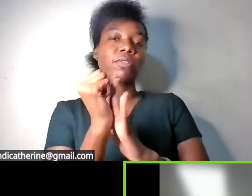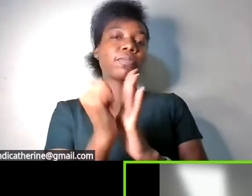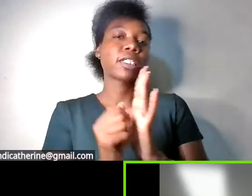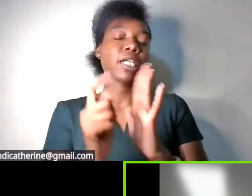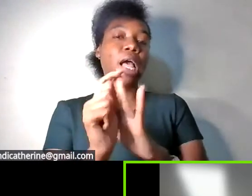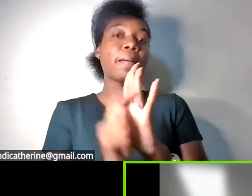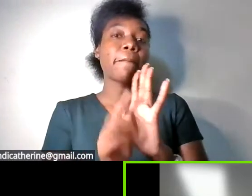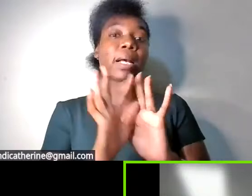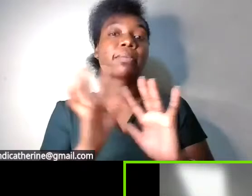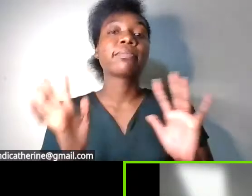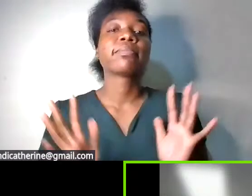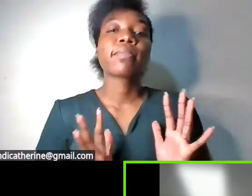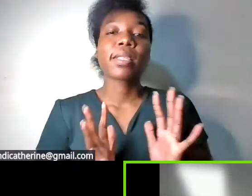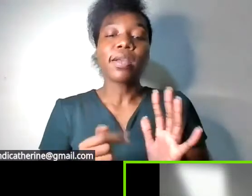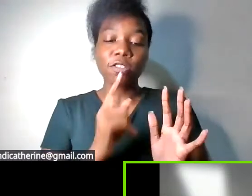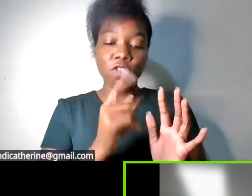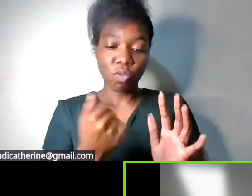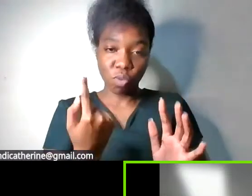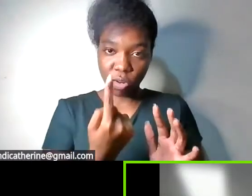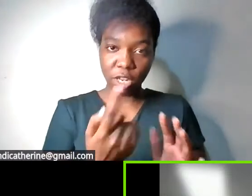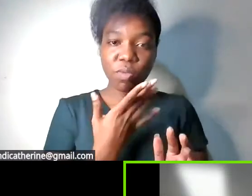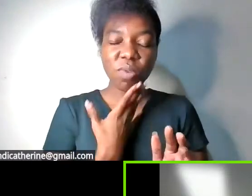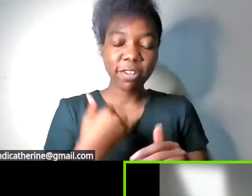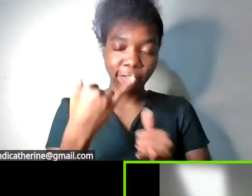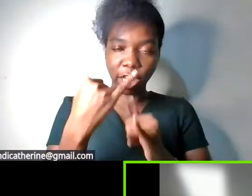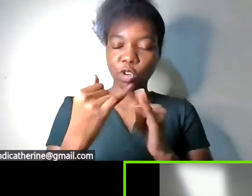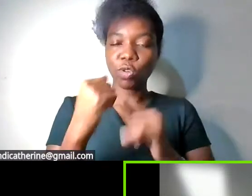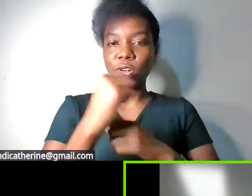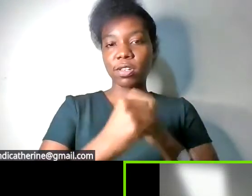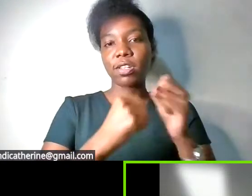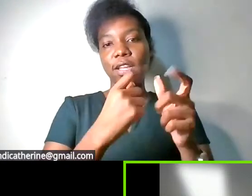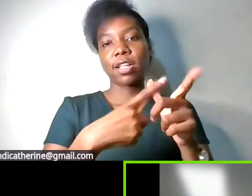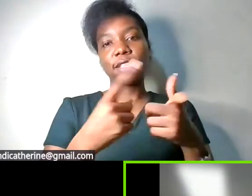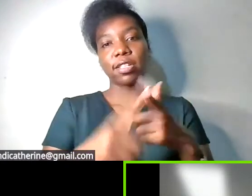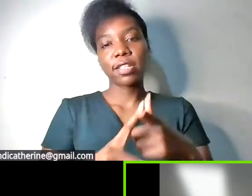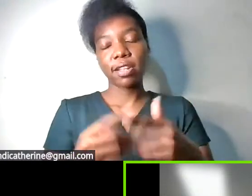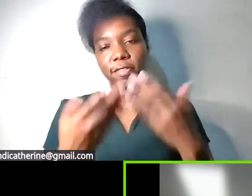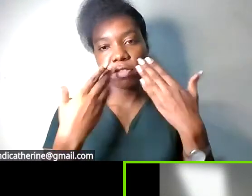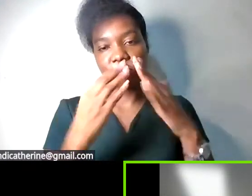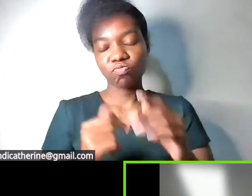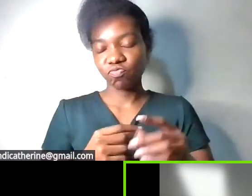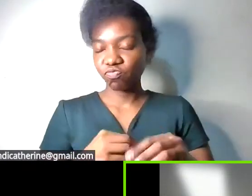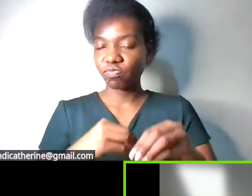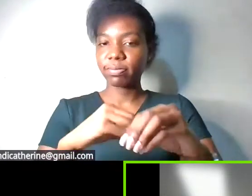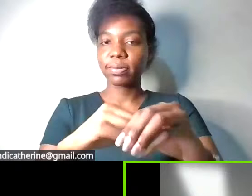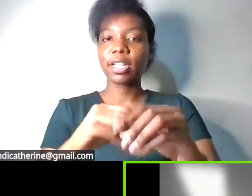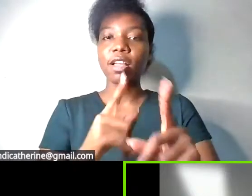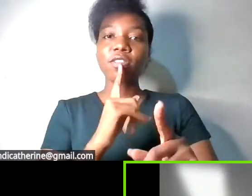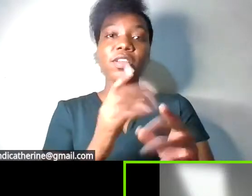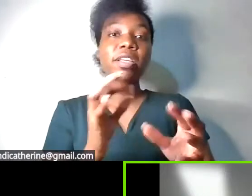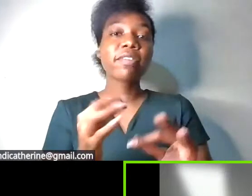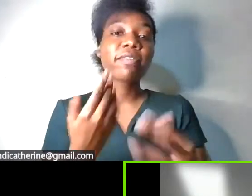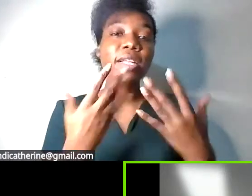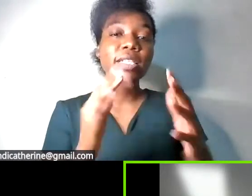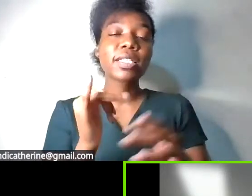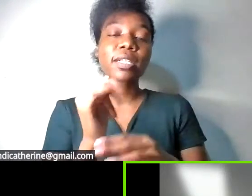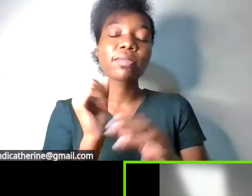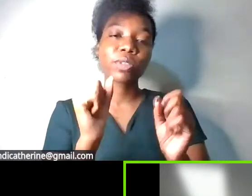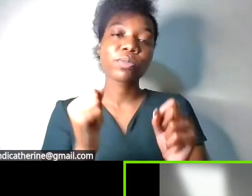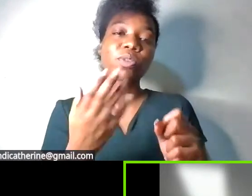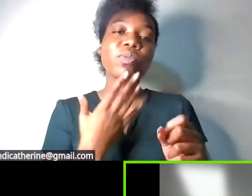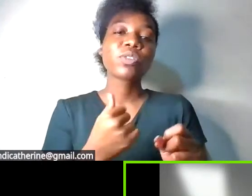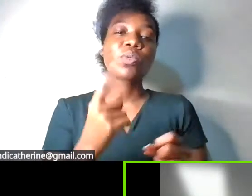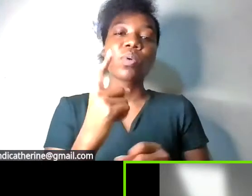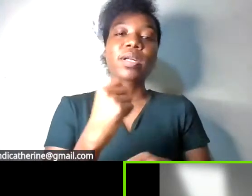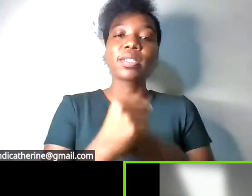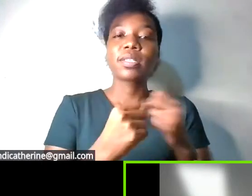that. If they only need their final year, then they can go through. Again, if they finish grade 11th grade, they only need 1 year here at Tayi, as long as